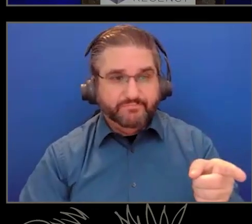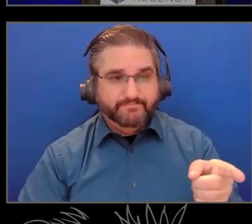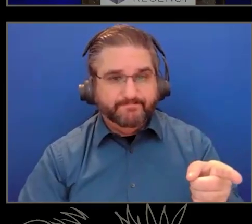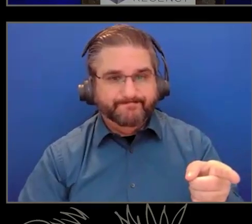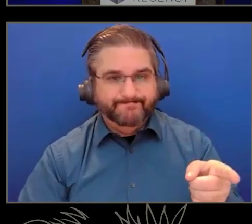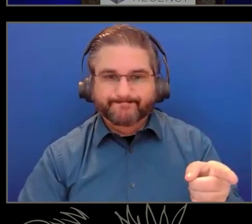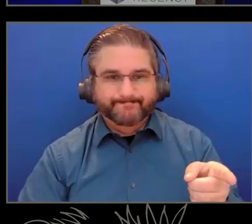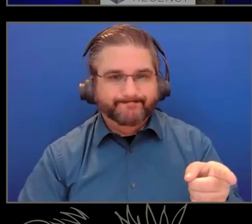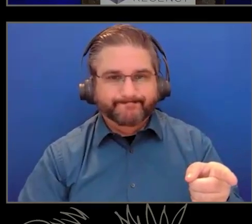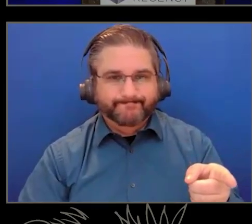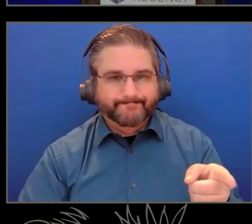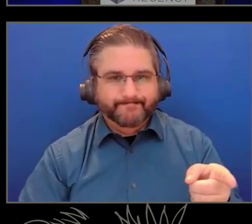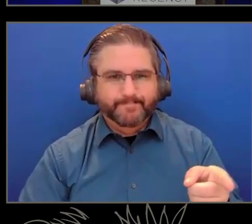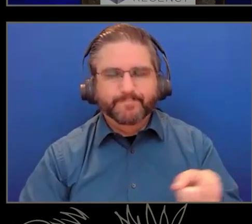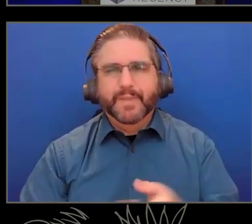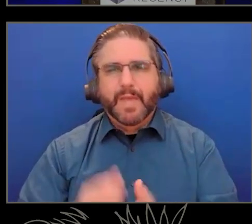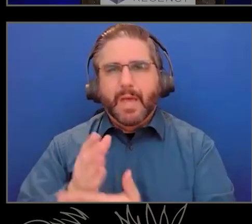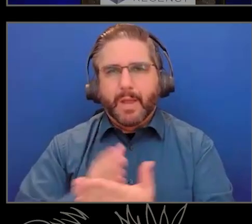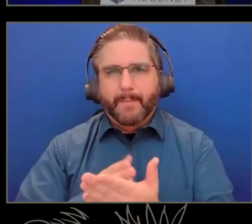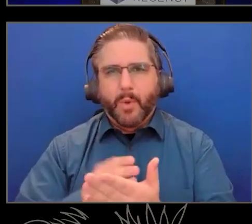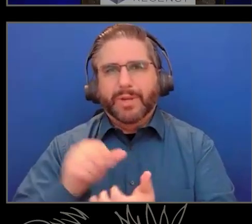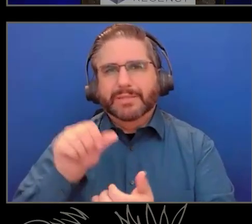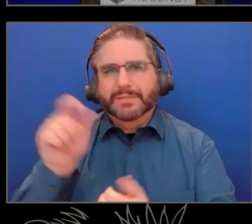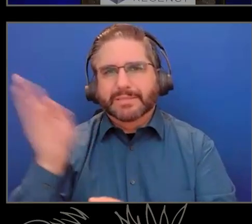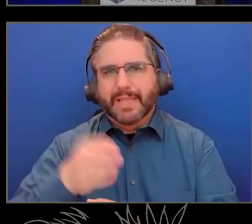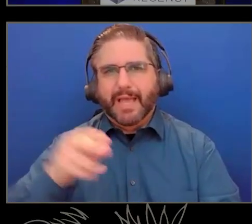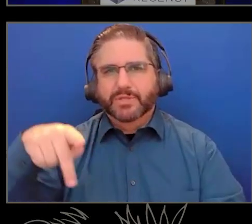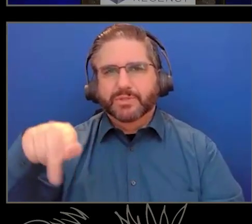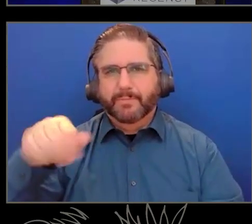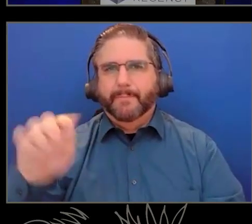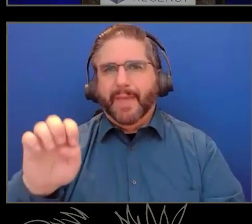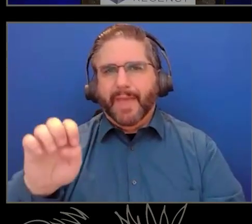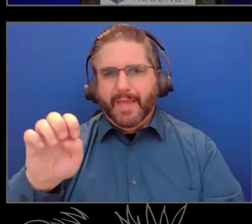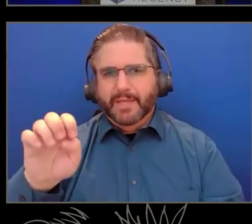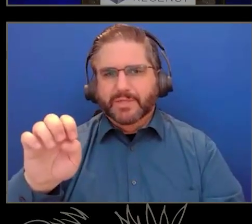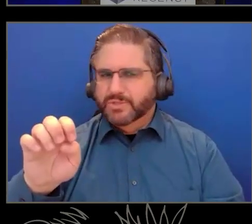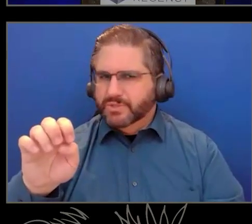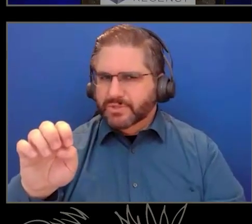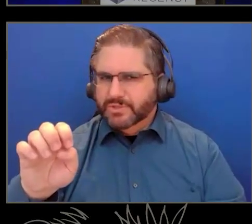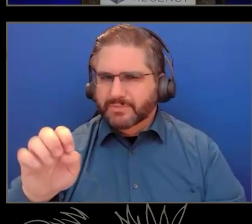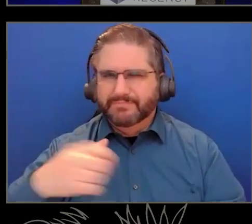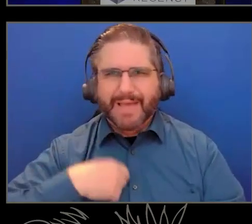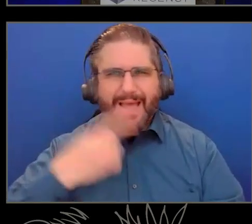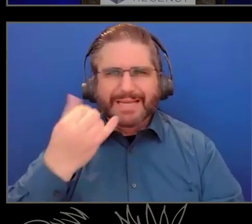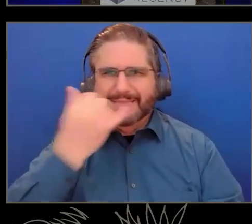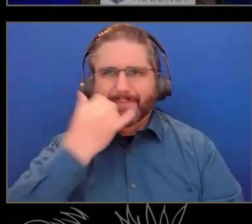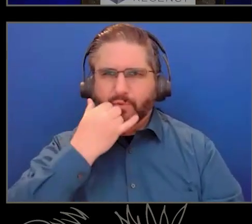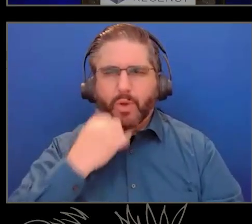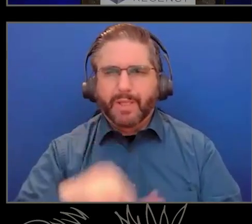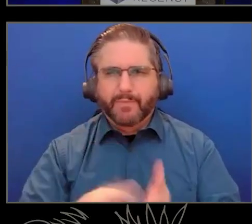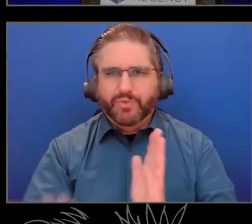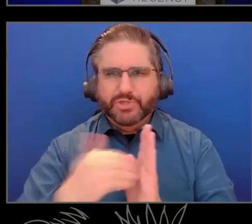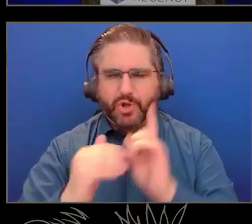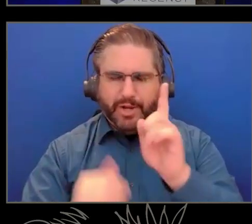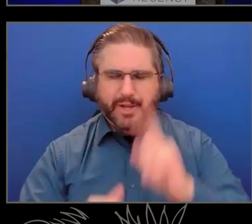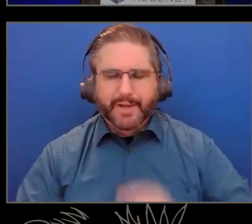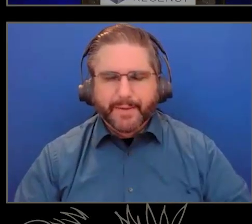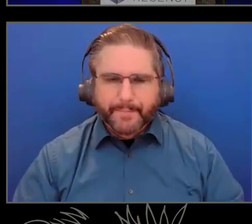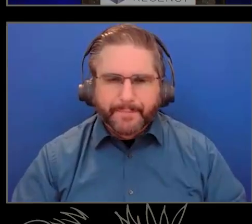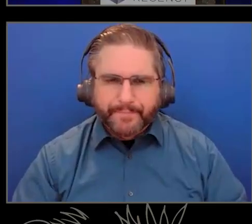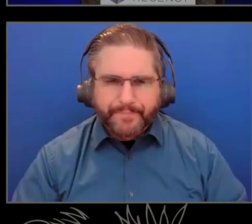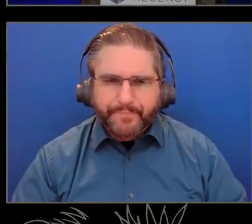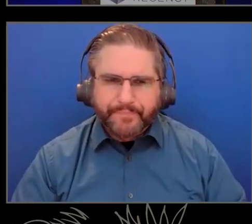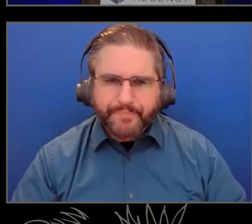Let's see, components/page. I'm sure I did something wrong. Let's restart this thing.